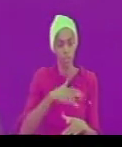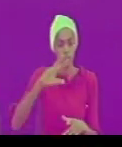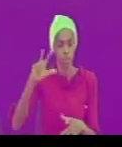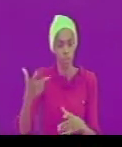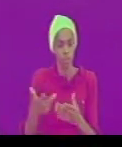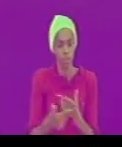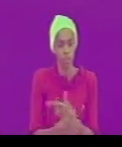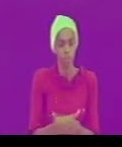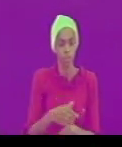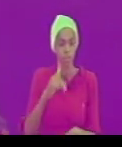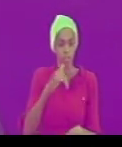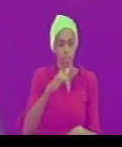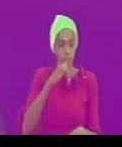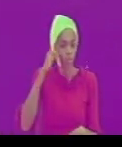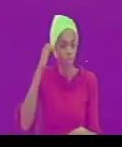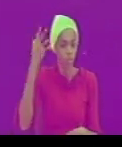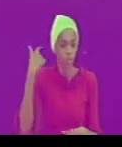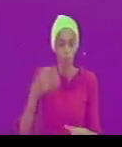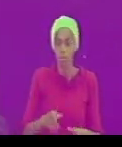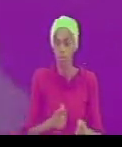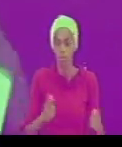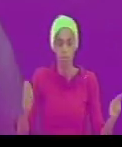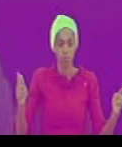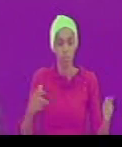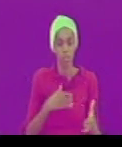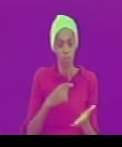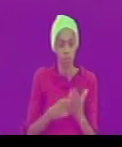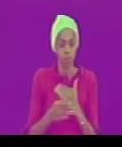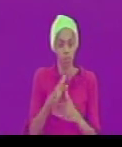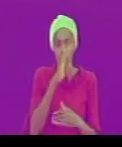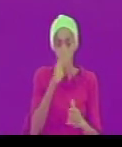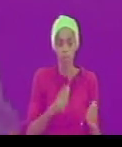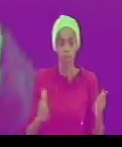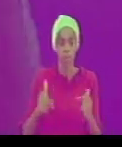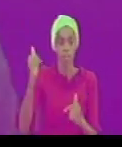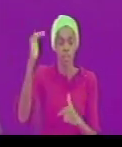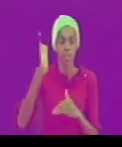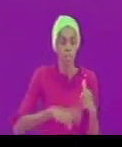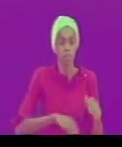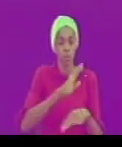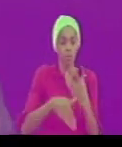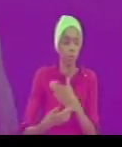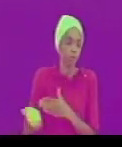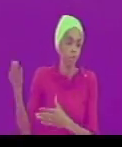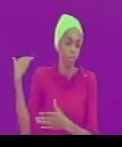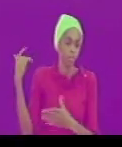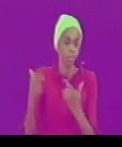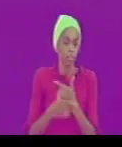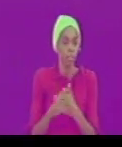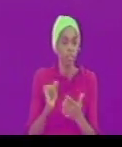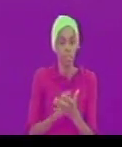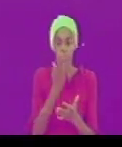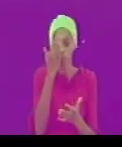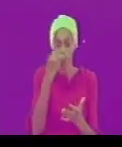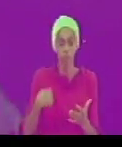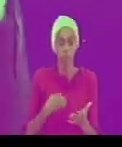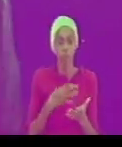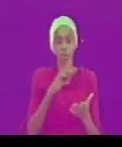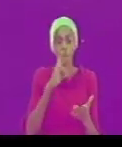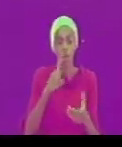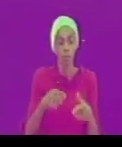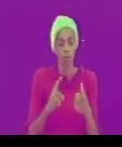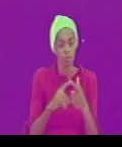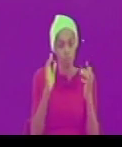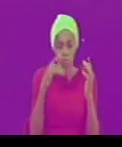that is why I want to say, God, we are very grateful because we are faithful. You say you will visit us and redeem your people. And you